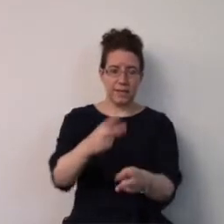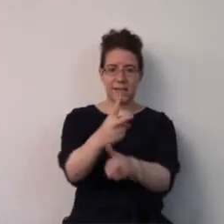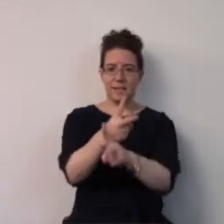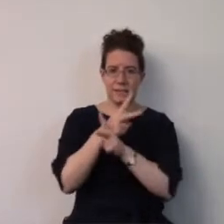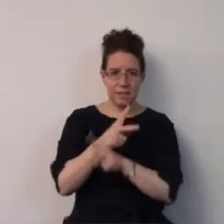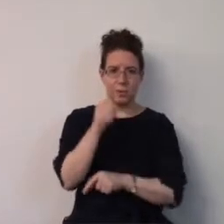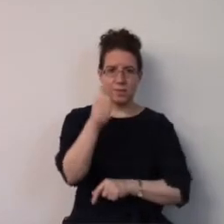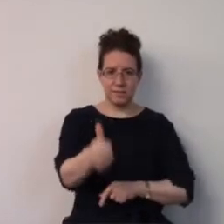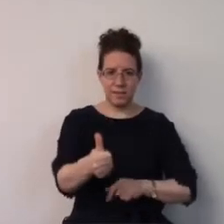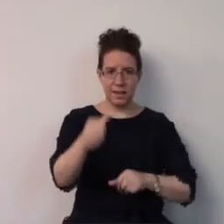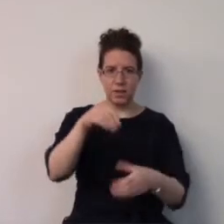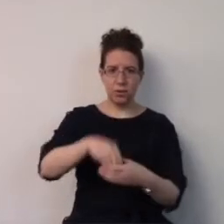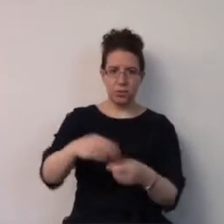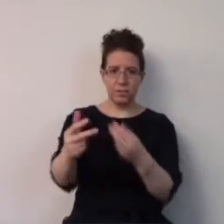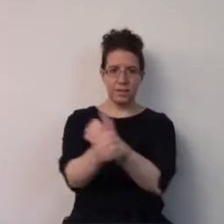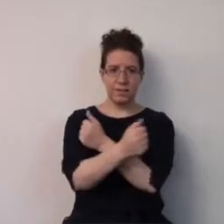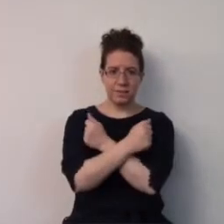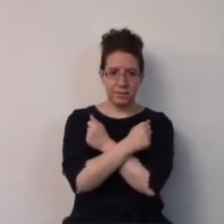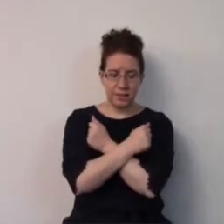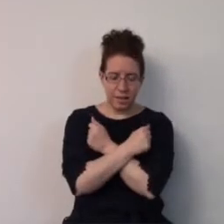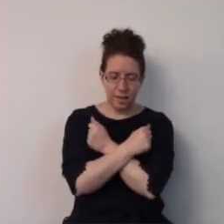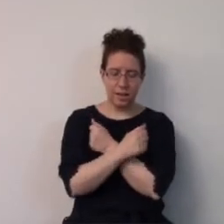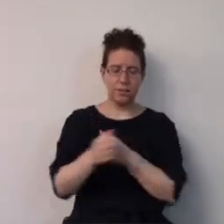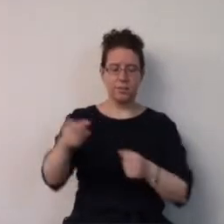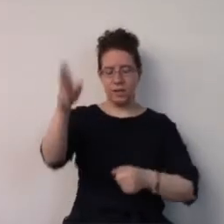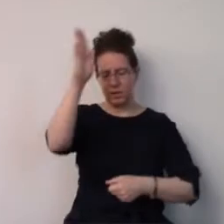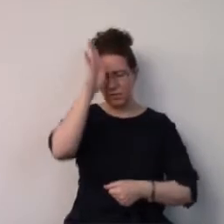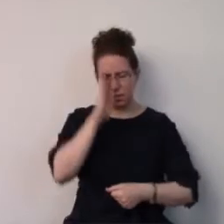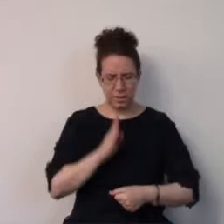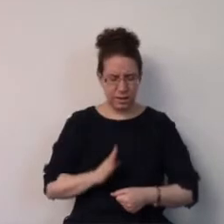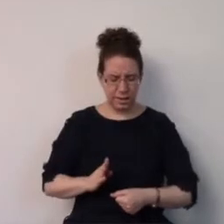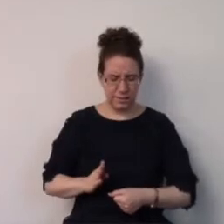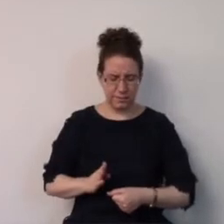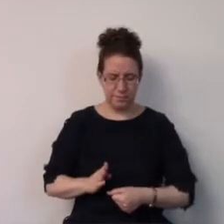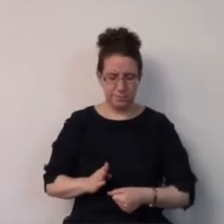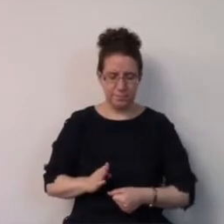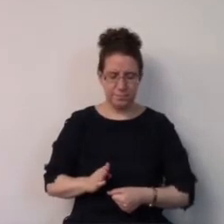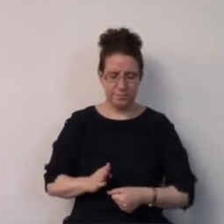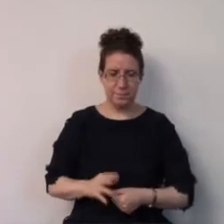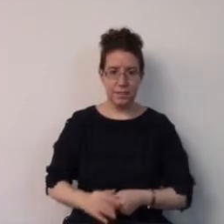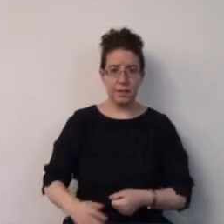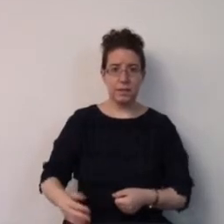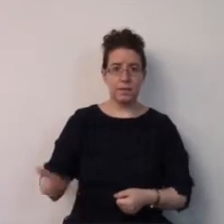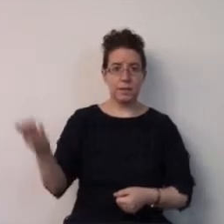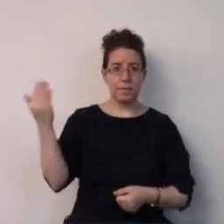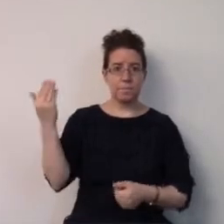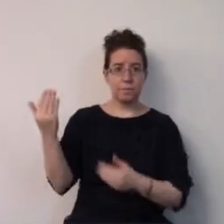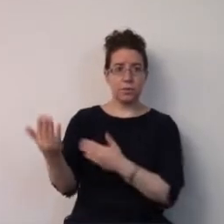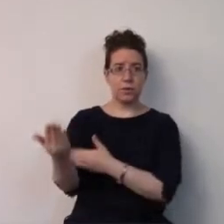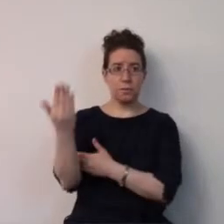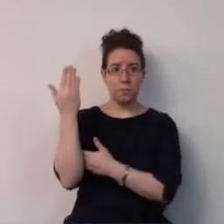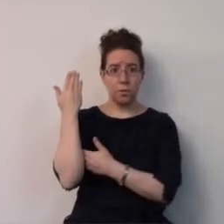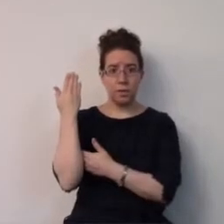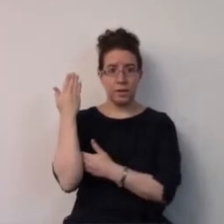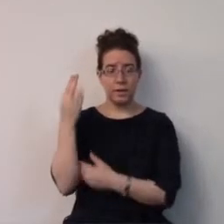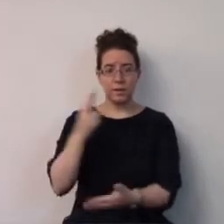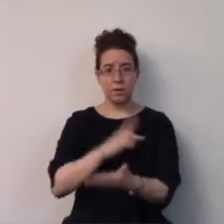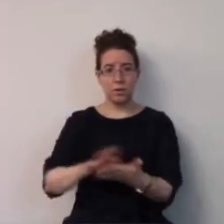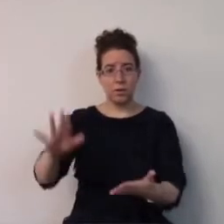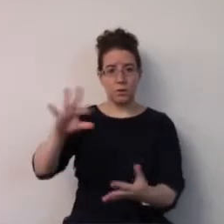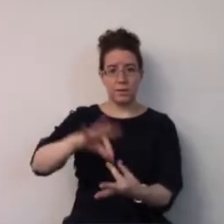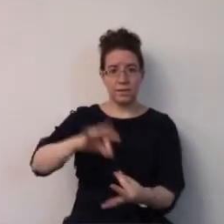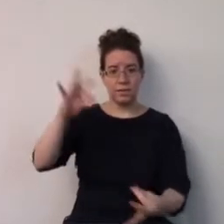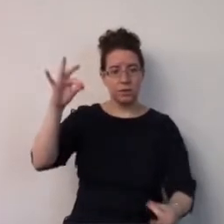Yes, loving God. You felt His love, and He felt the love reciprocated from you. We just need to keep that